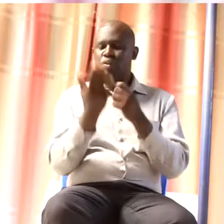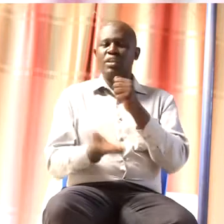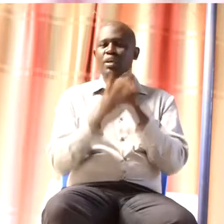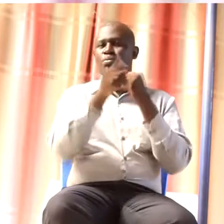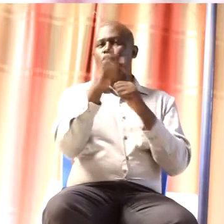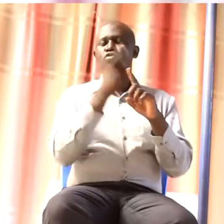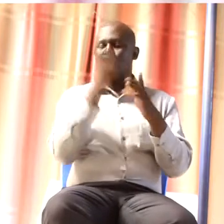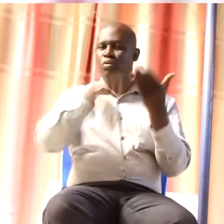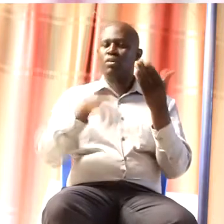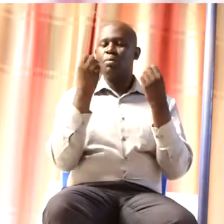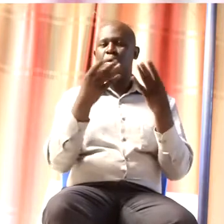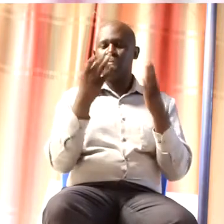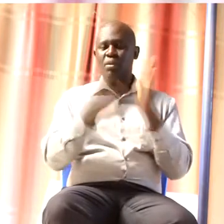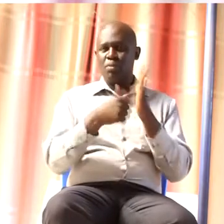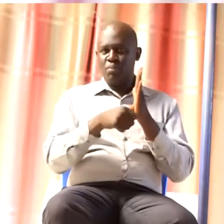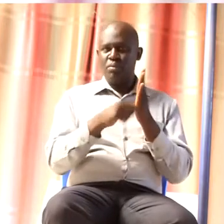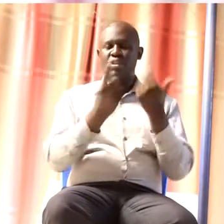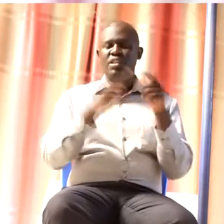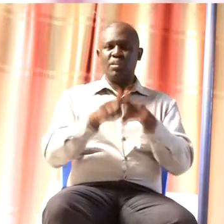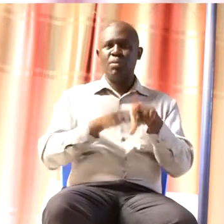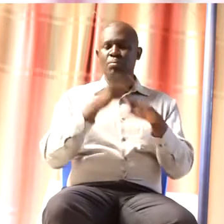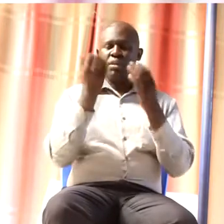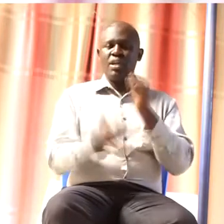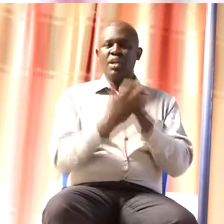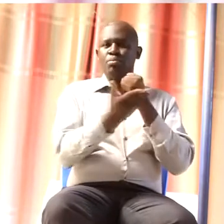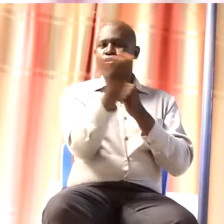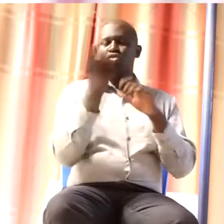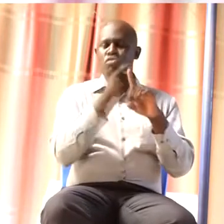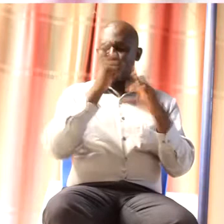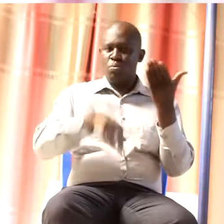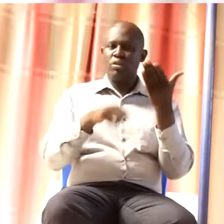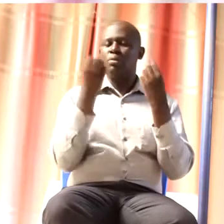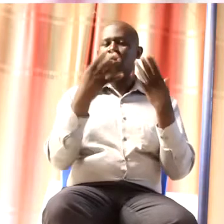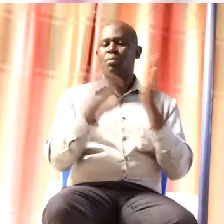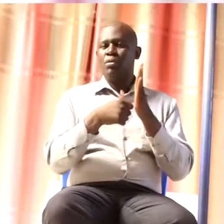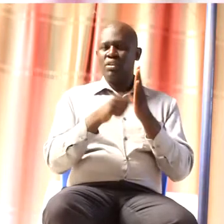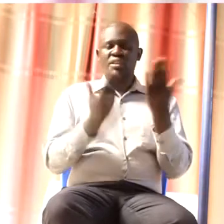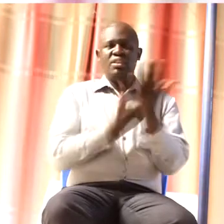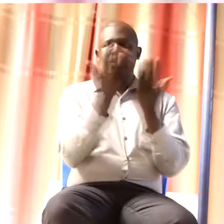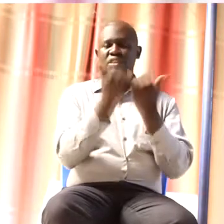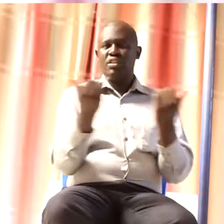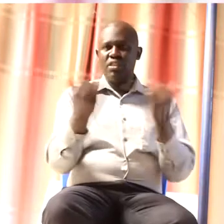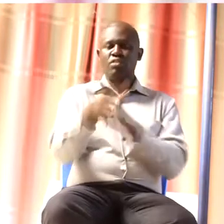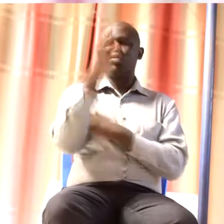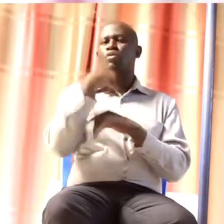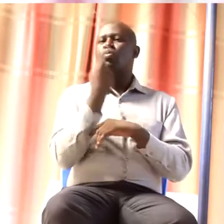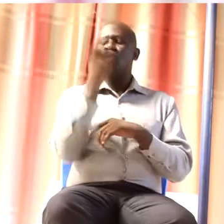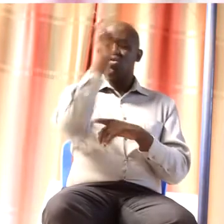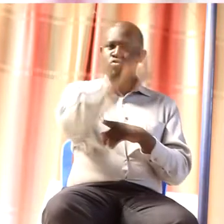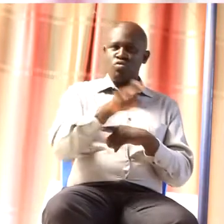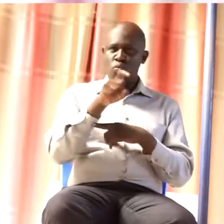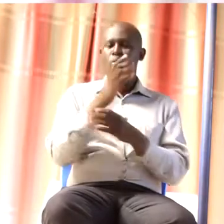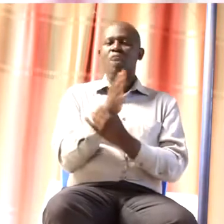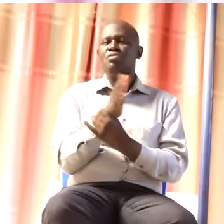many problems. Amen? It helps you from many problems. These children of God that were fishing from our text this morning in